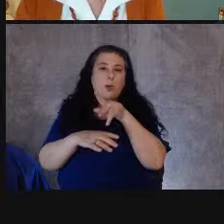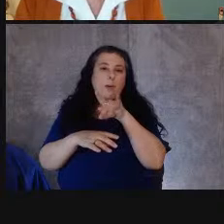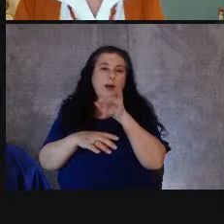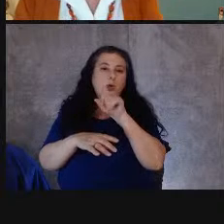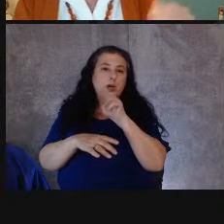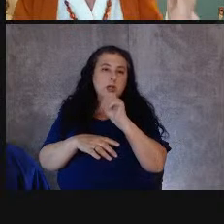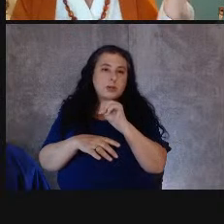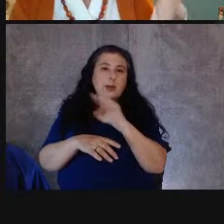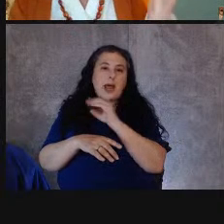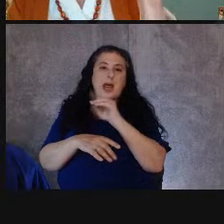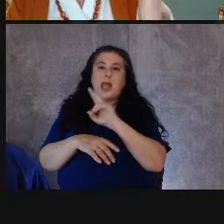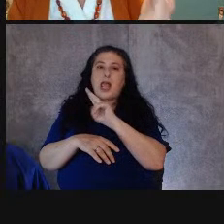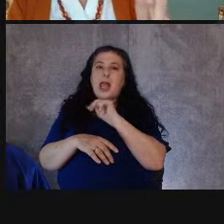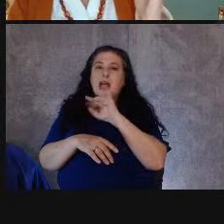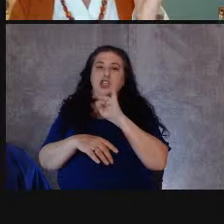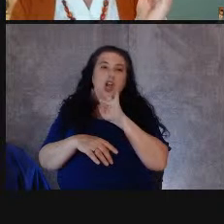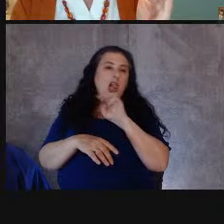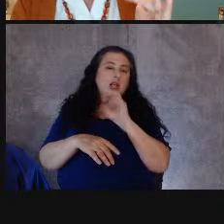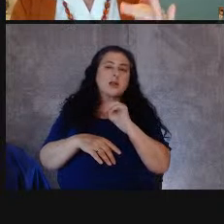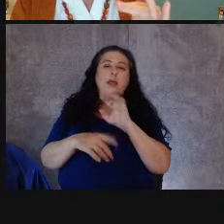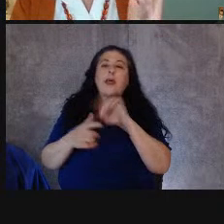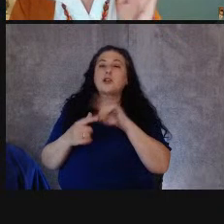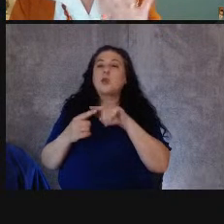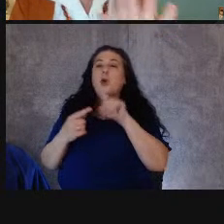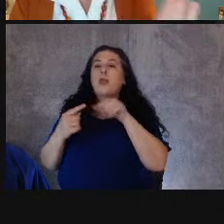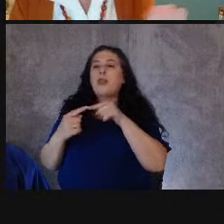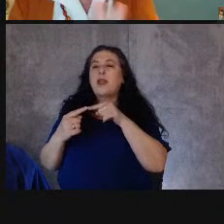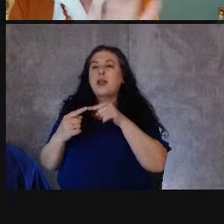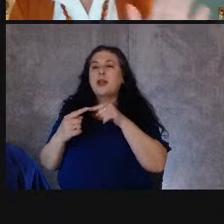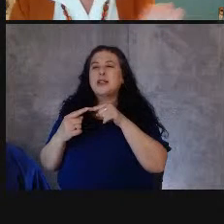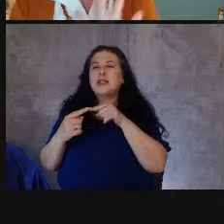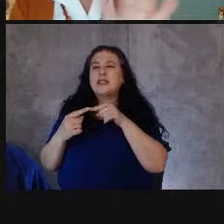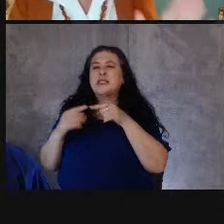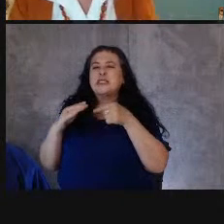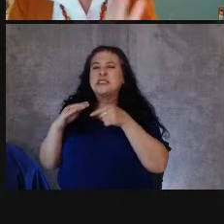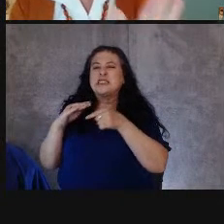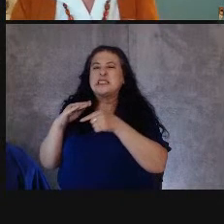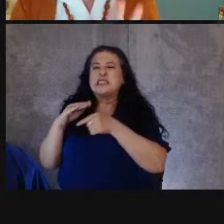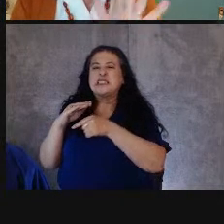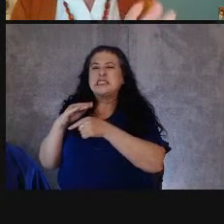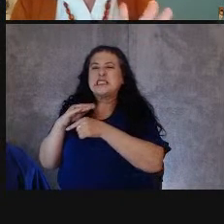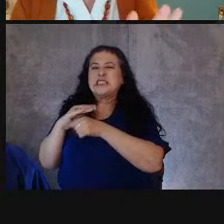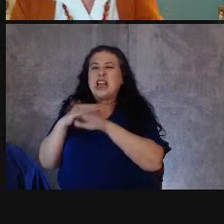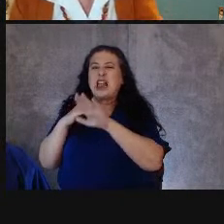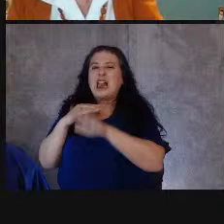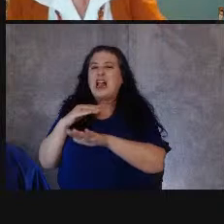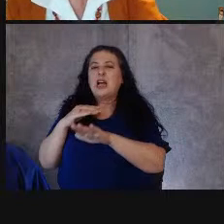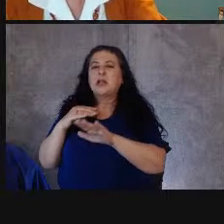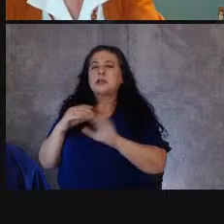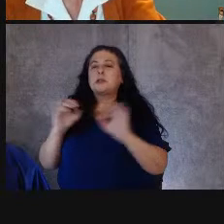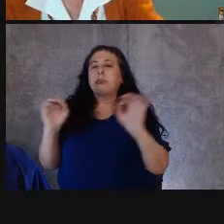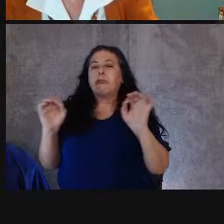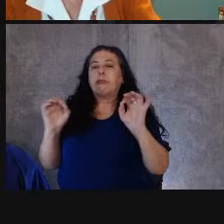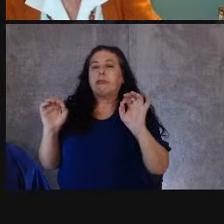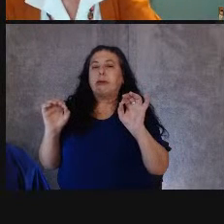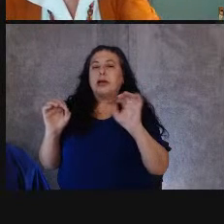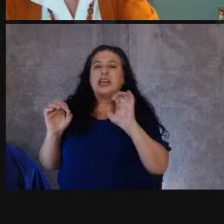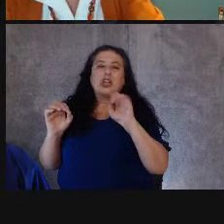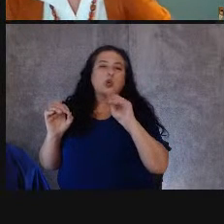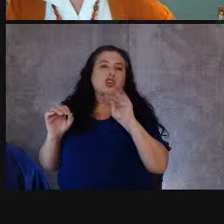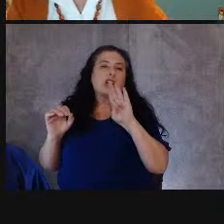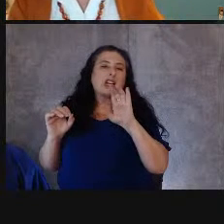and nationalism, that's when this creepier, less benign eugenics